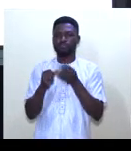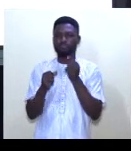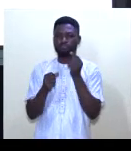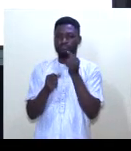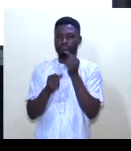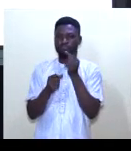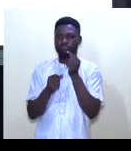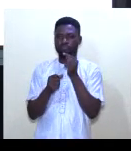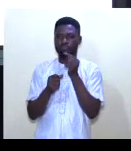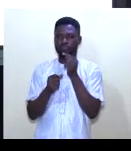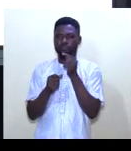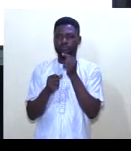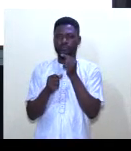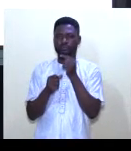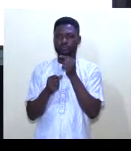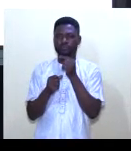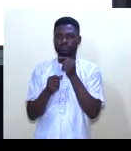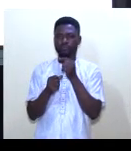have seen it by now.